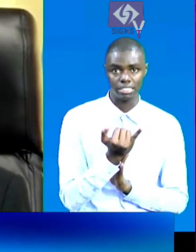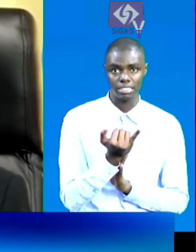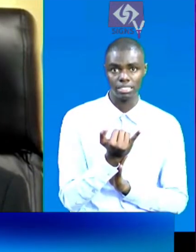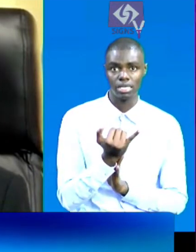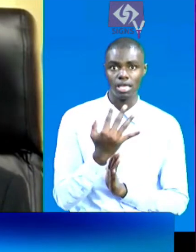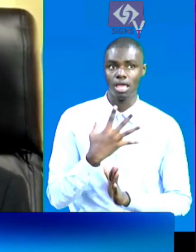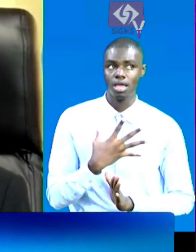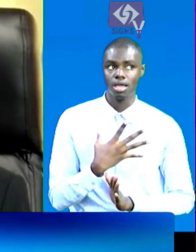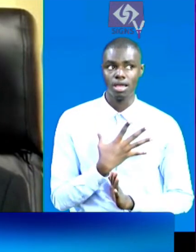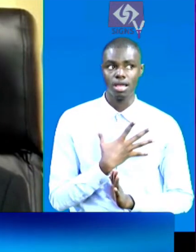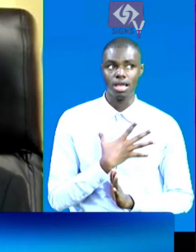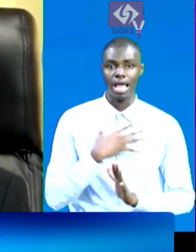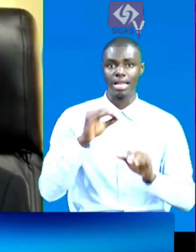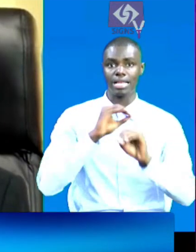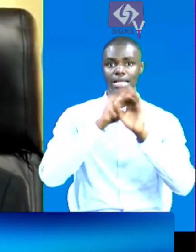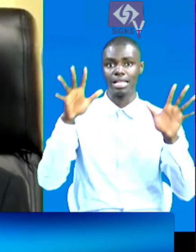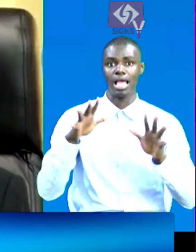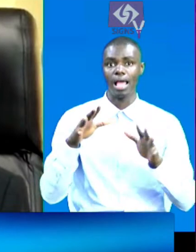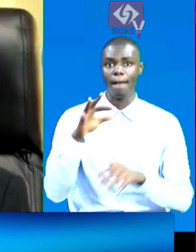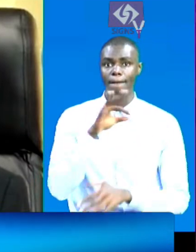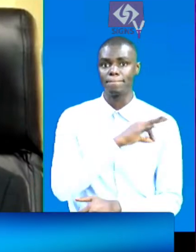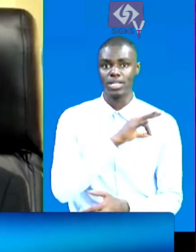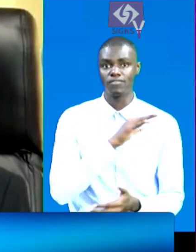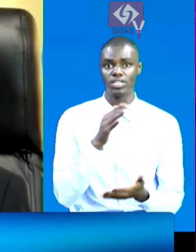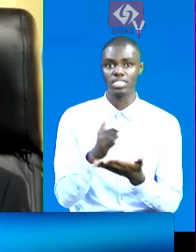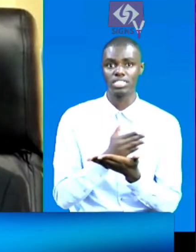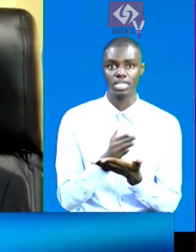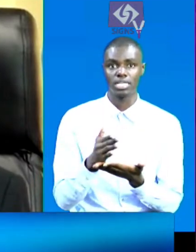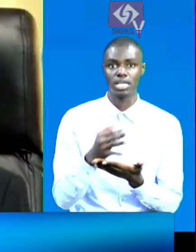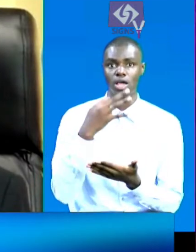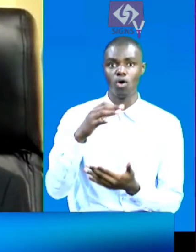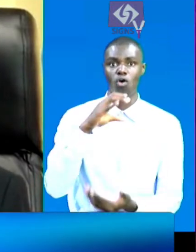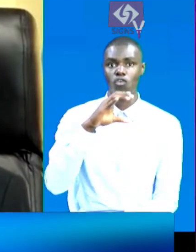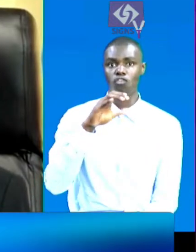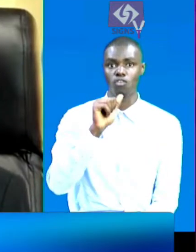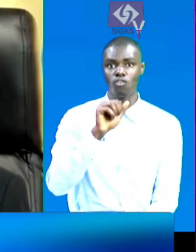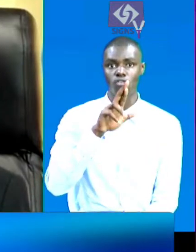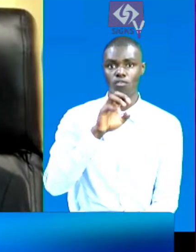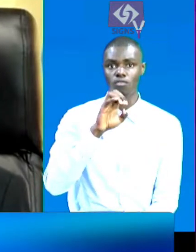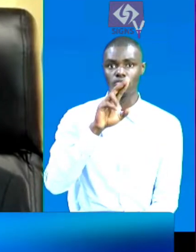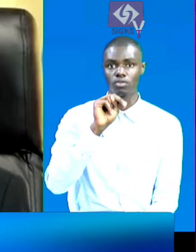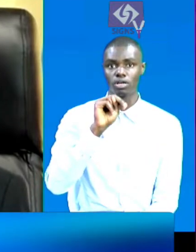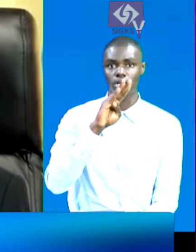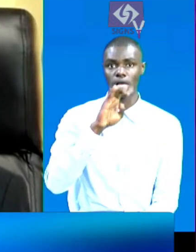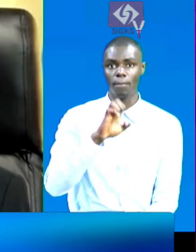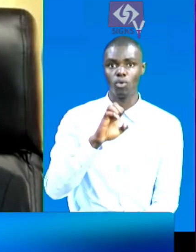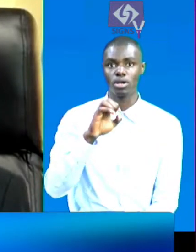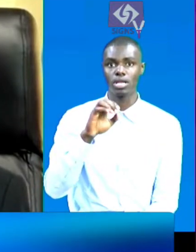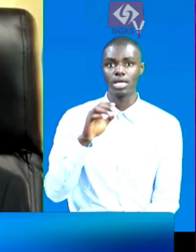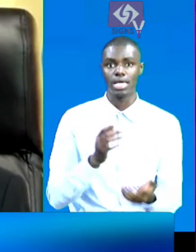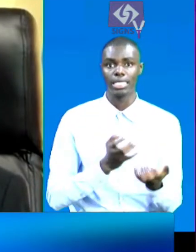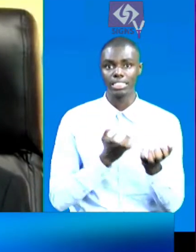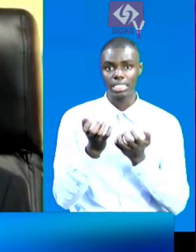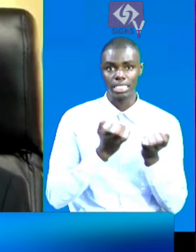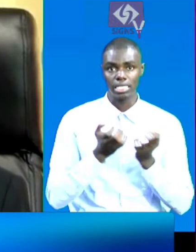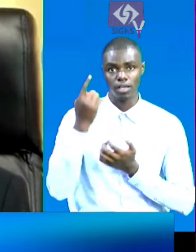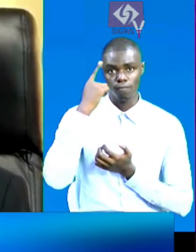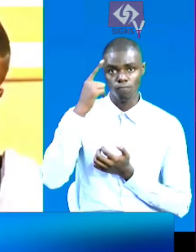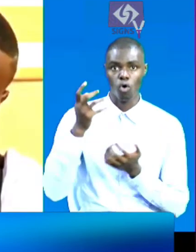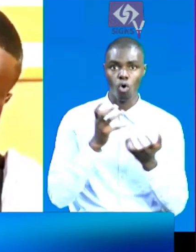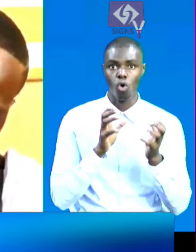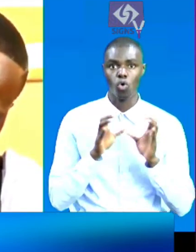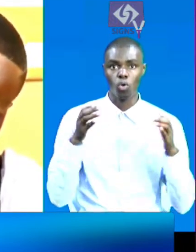and clear benefit sharing of carbon trading proceeds for communities and for